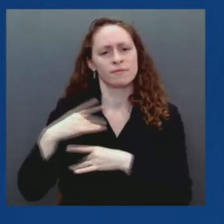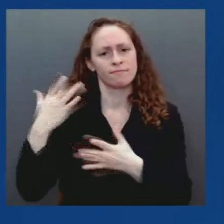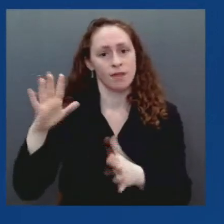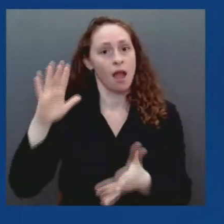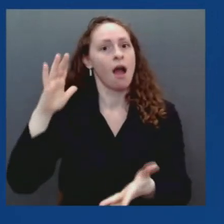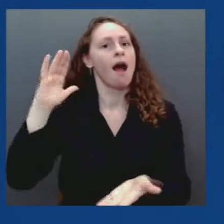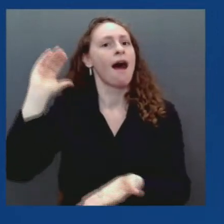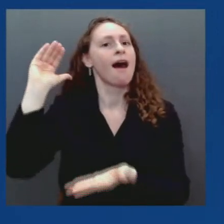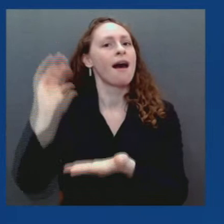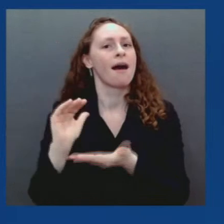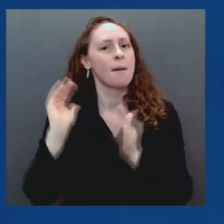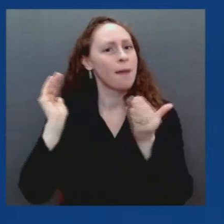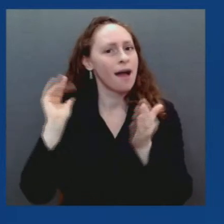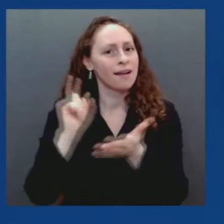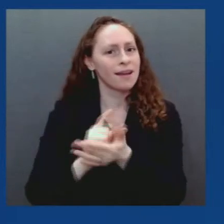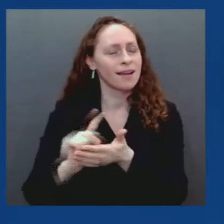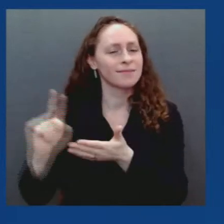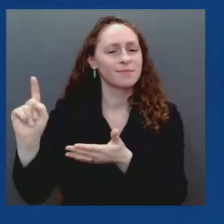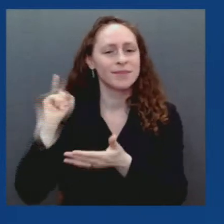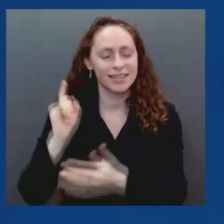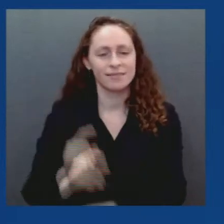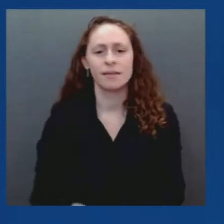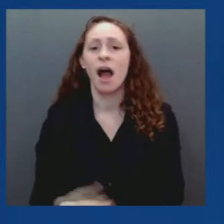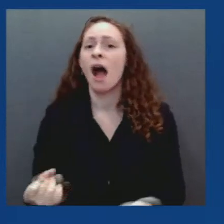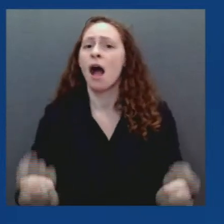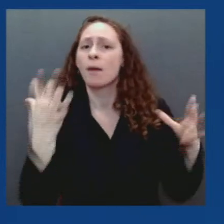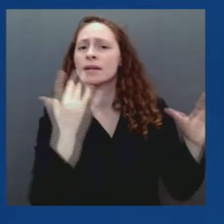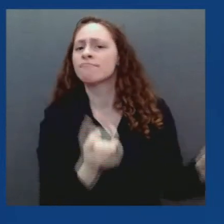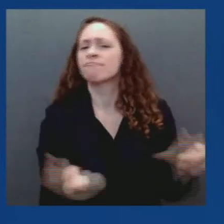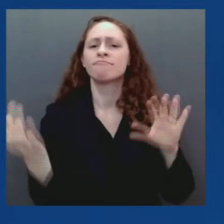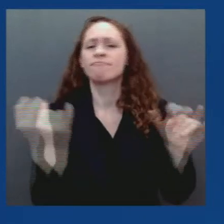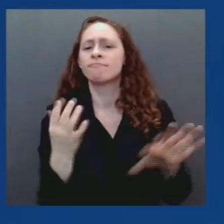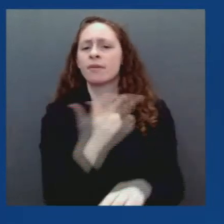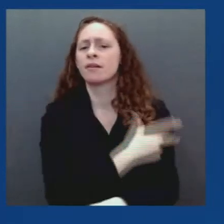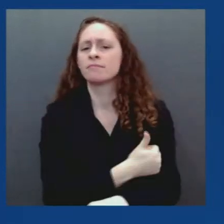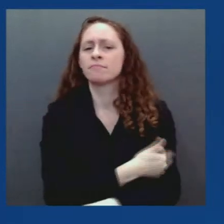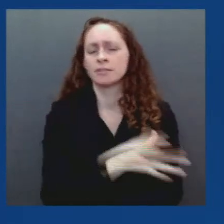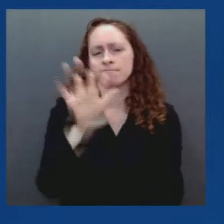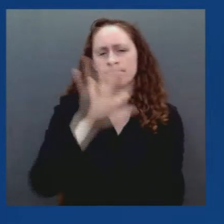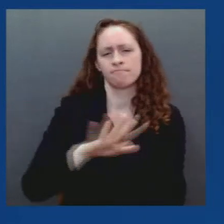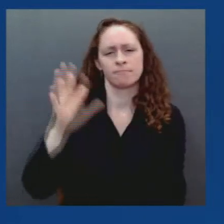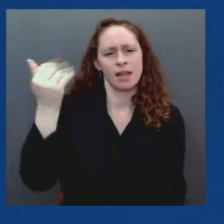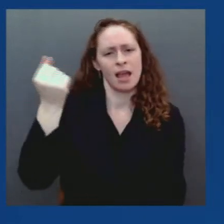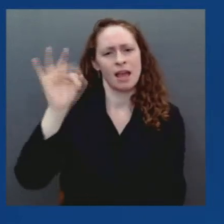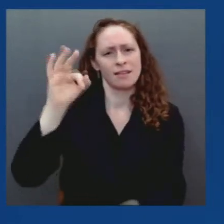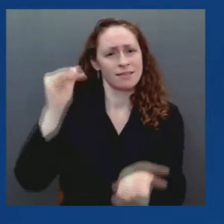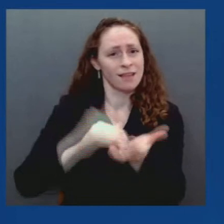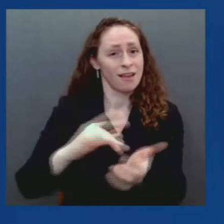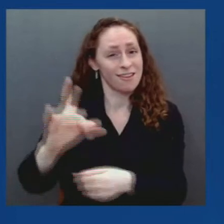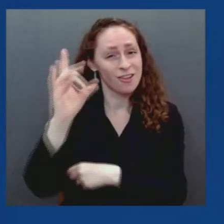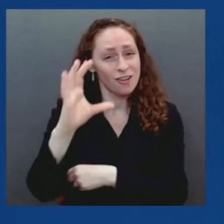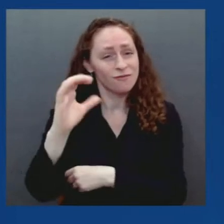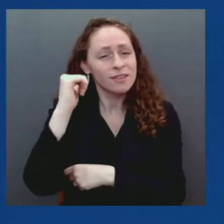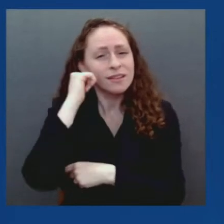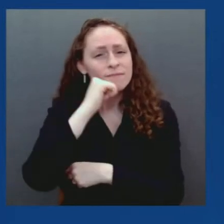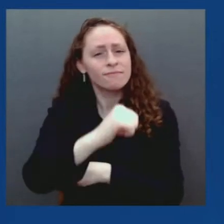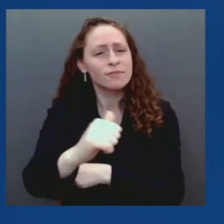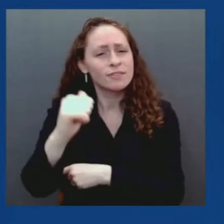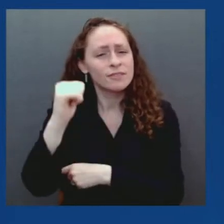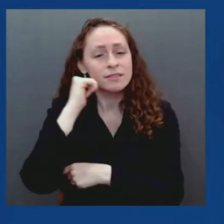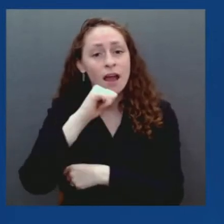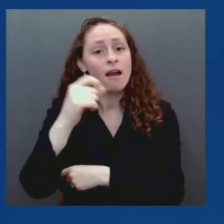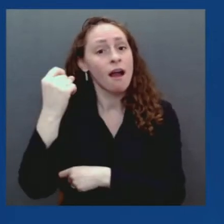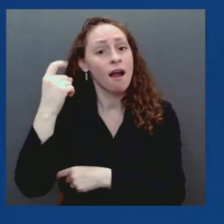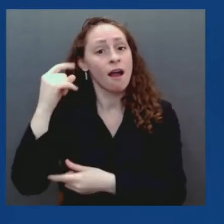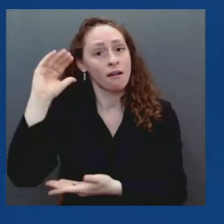about 19,800 per day, a decrease of about 8% over the prior week. And the 7-day